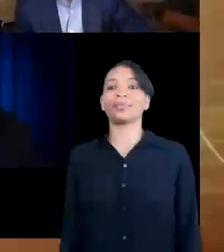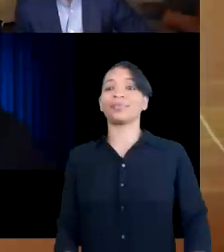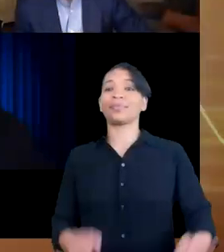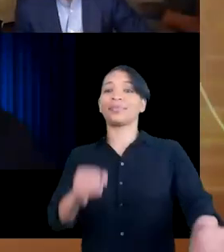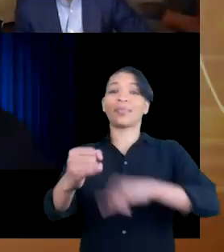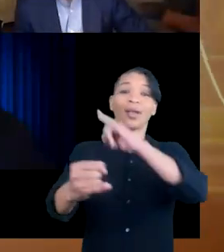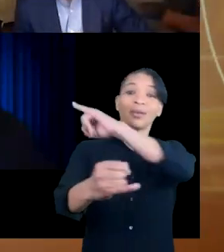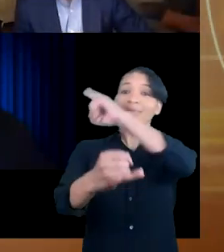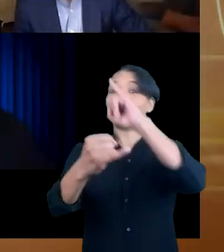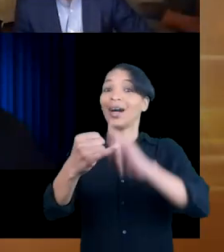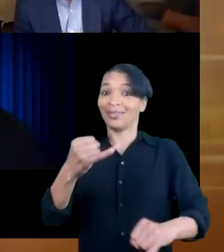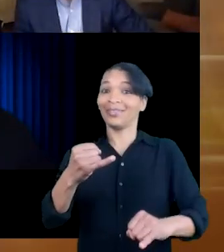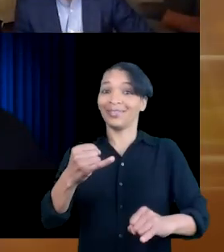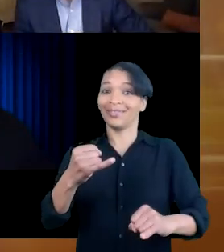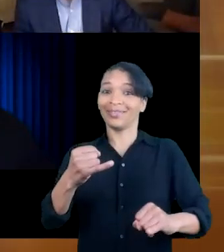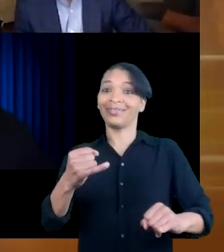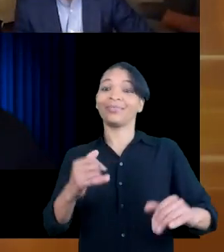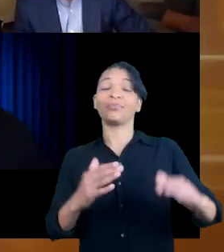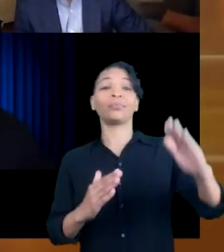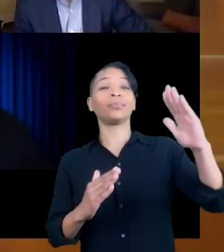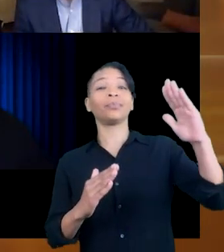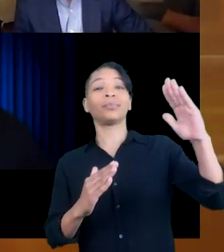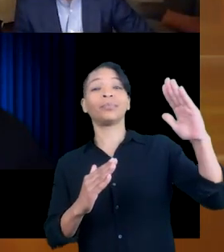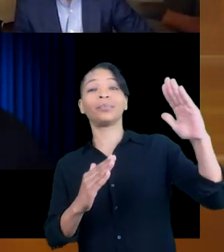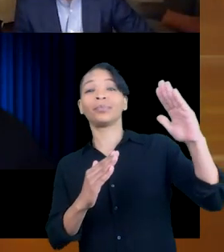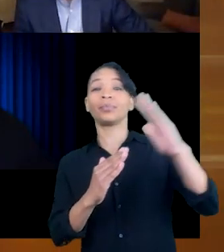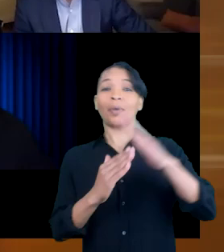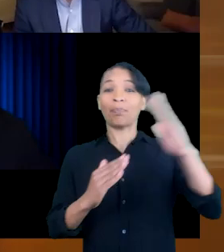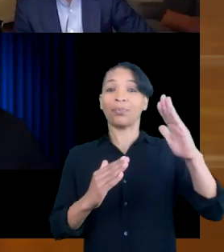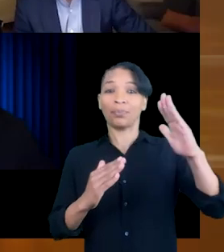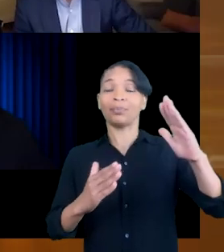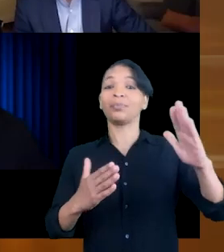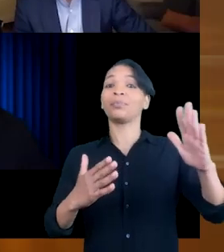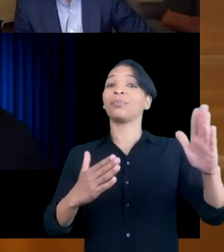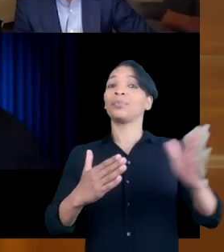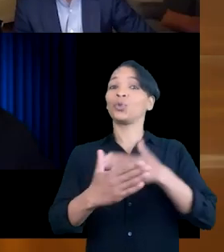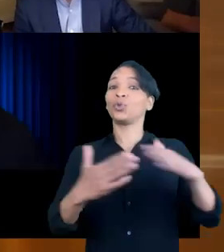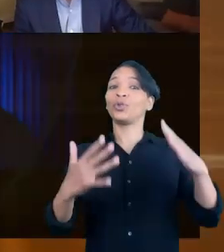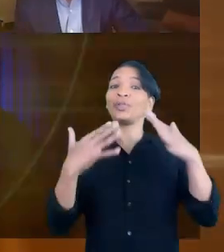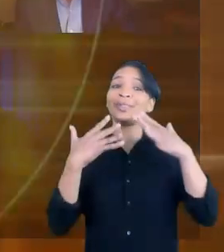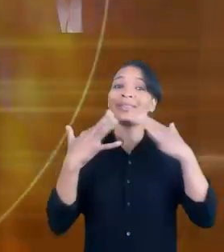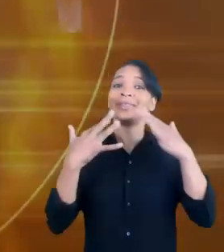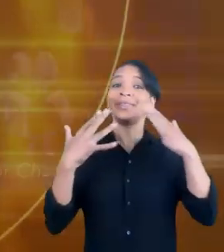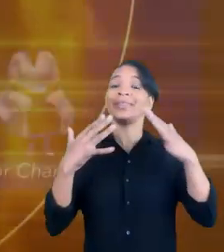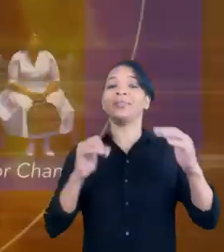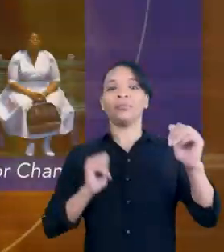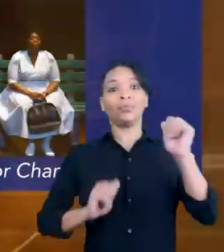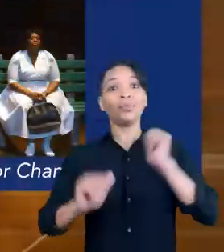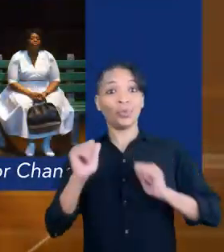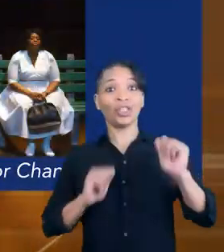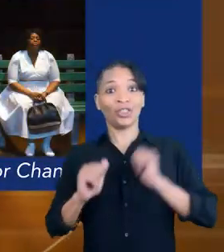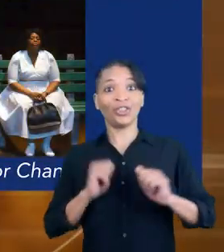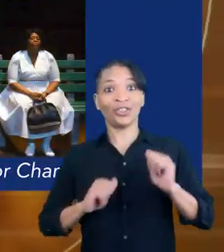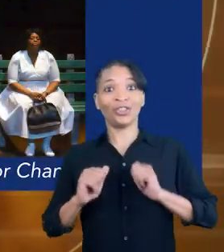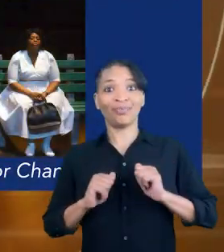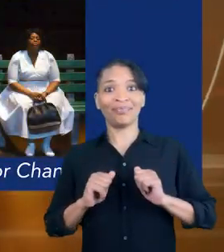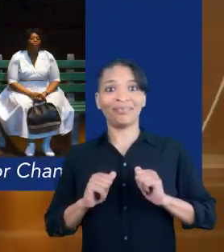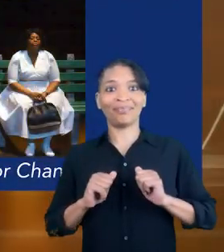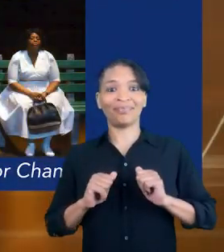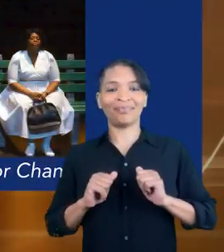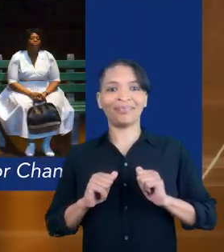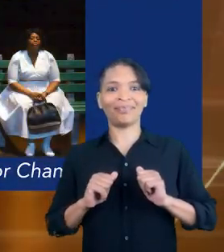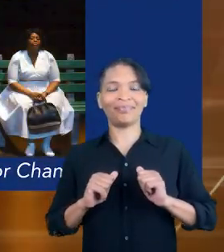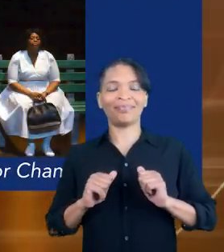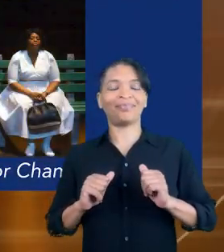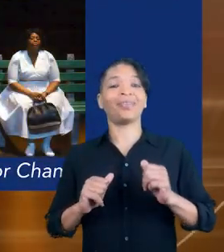Our final category is Outstanding Musical Production, and the nominees are Parade, Moonbox